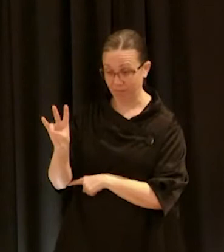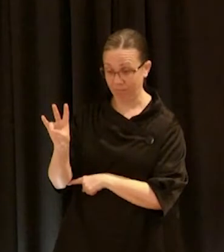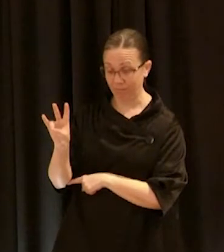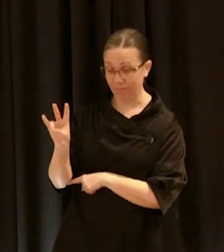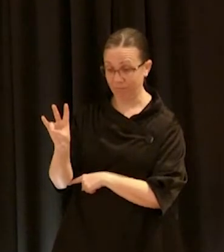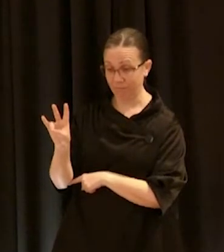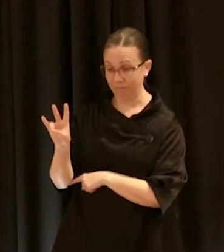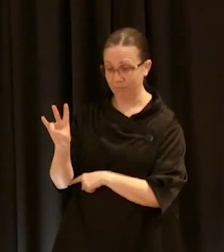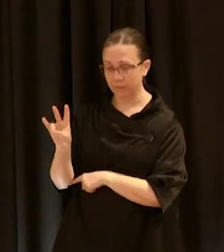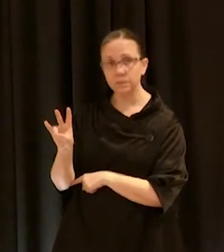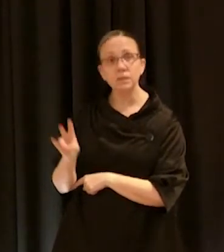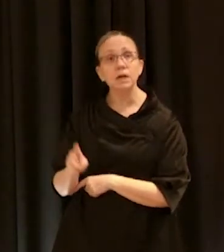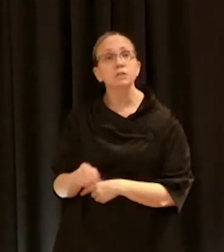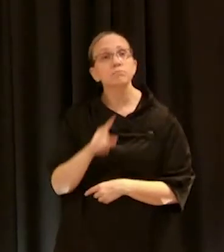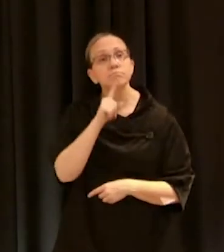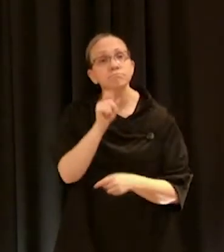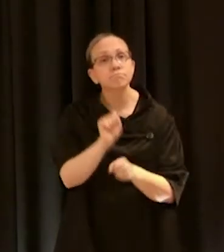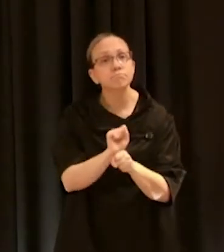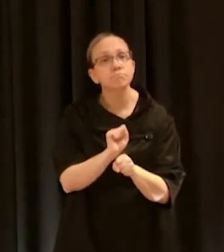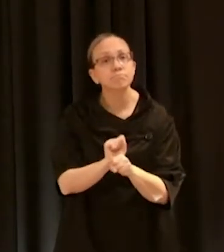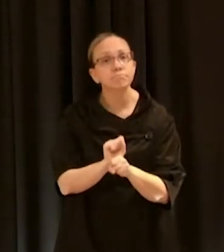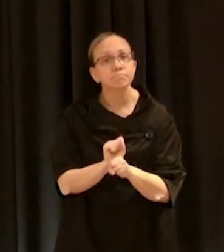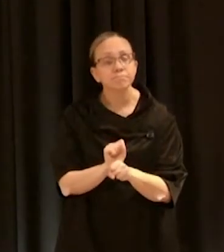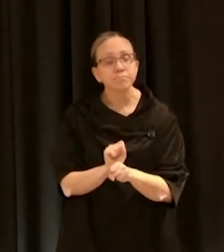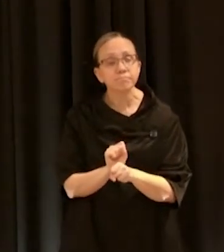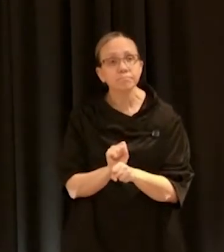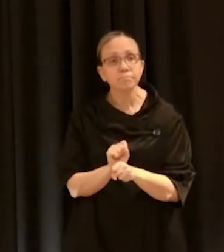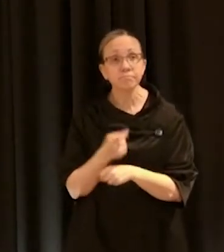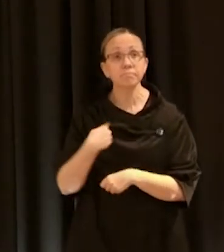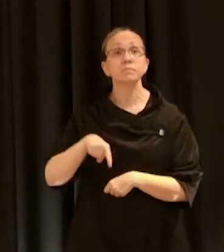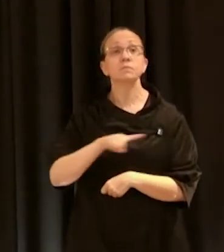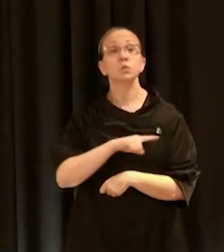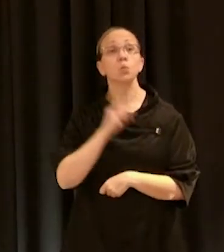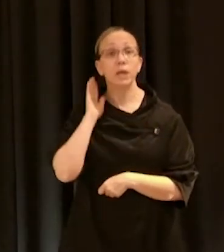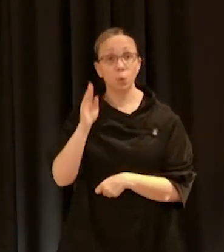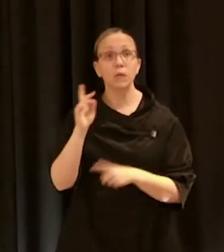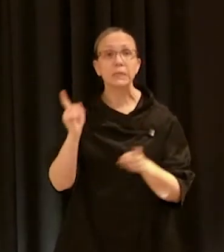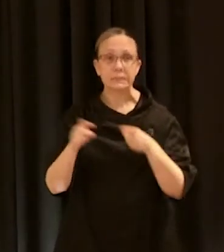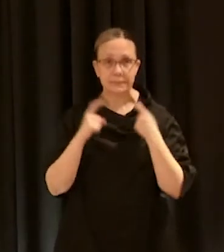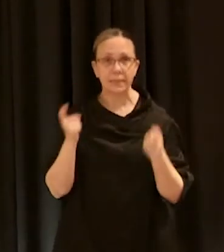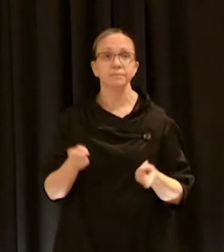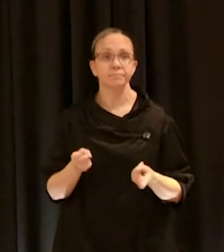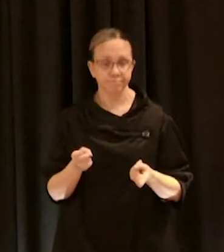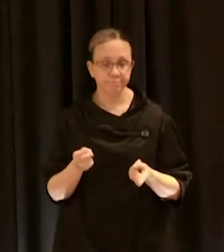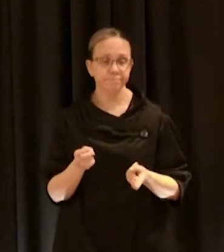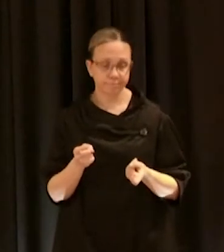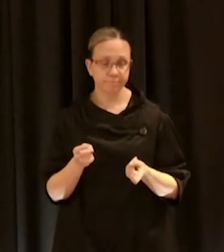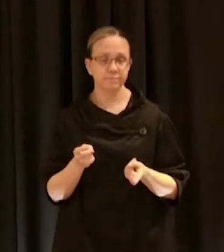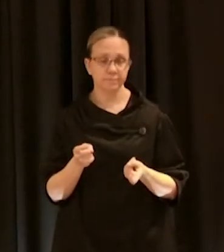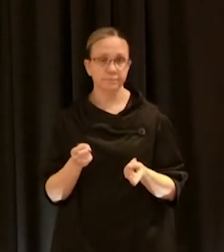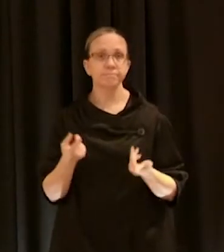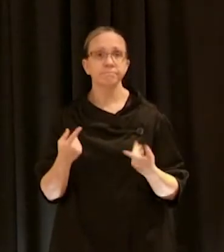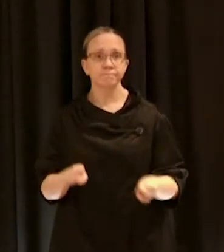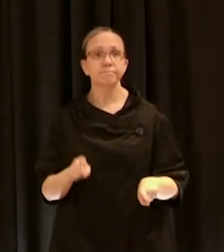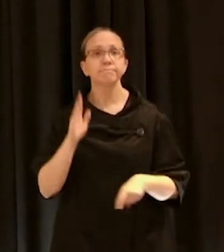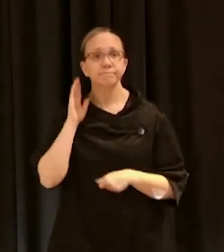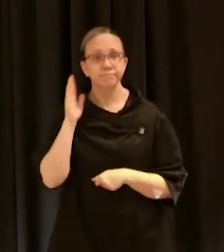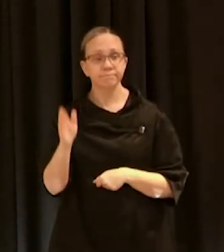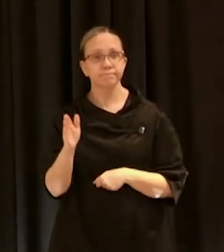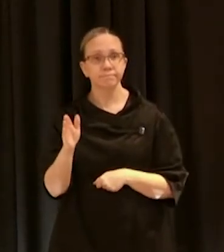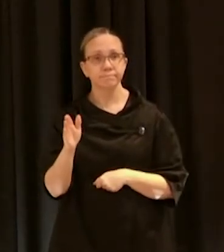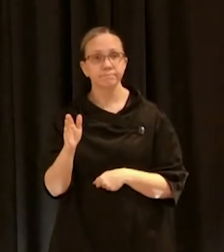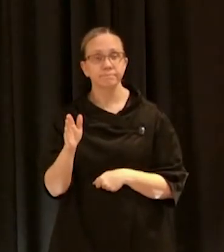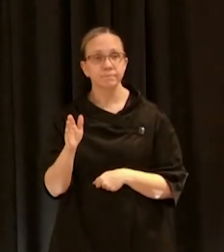seven. So here's the reality. We will sin. We will miss the